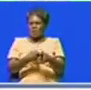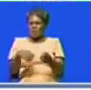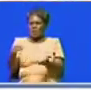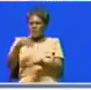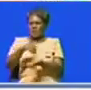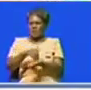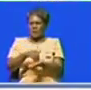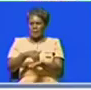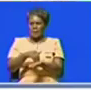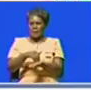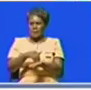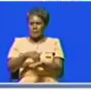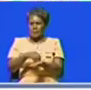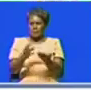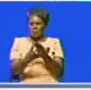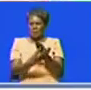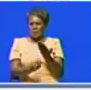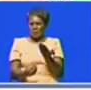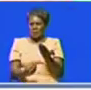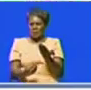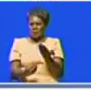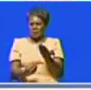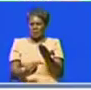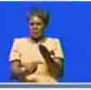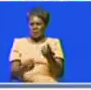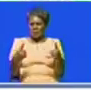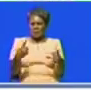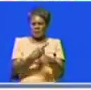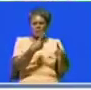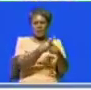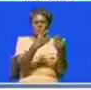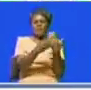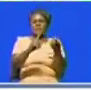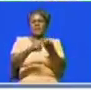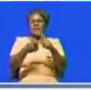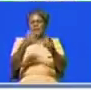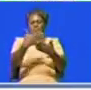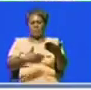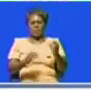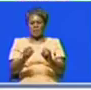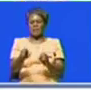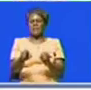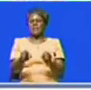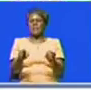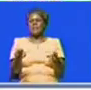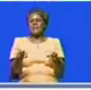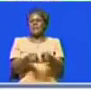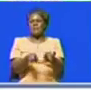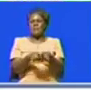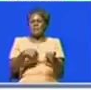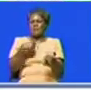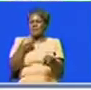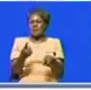stations, they would download them maybe as Excel versus a PDF. So they were not standard format. So those are the sort of things that I'm